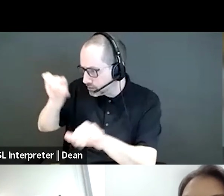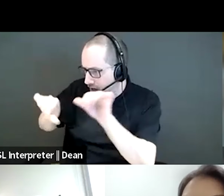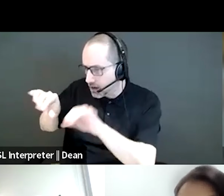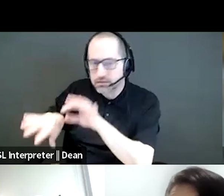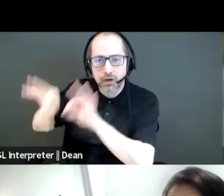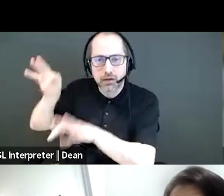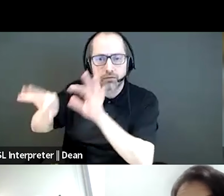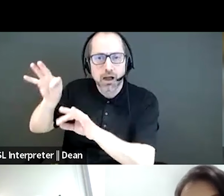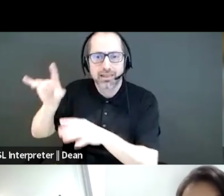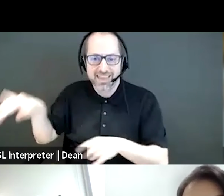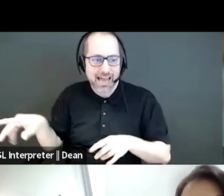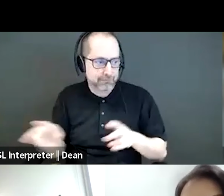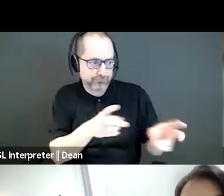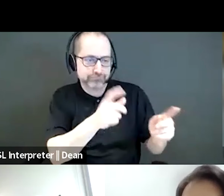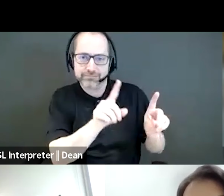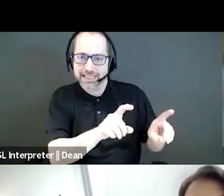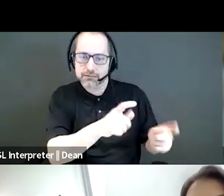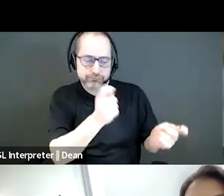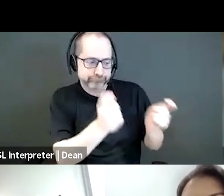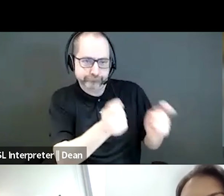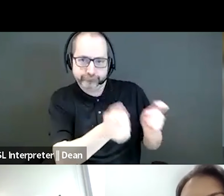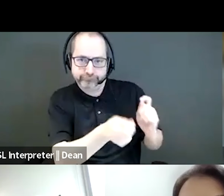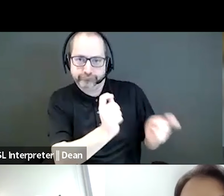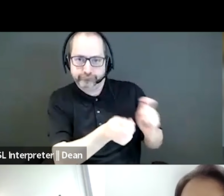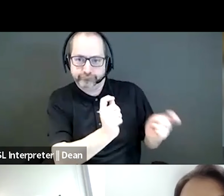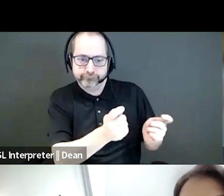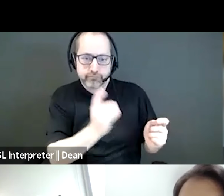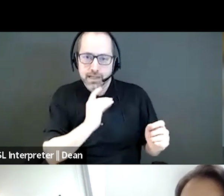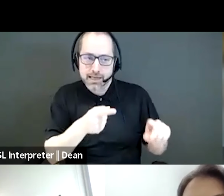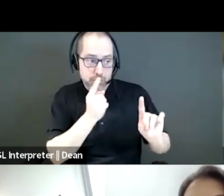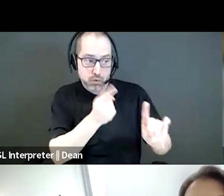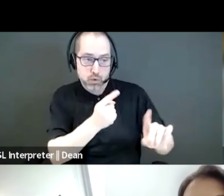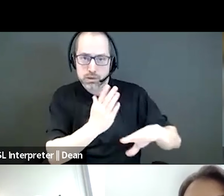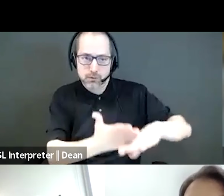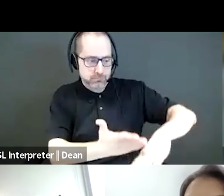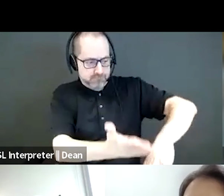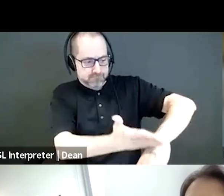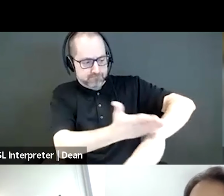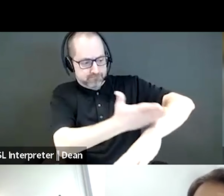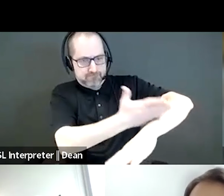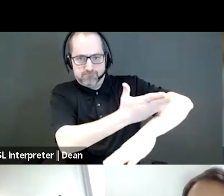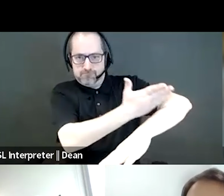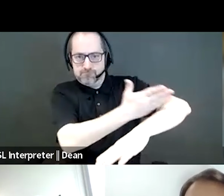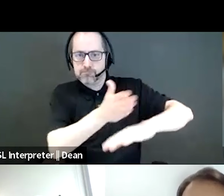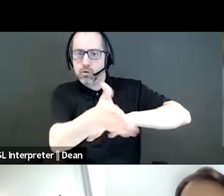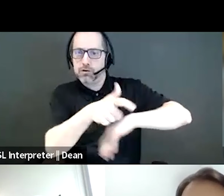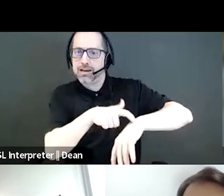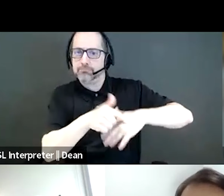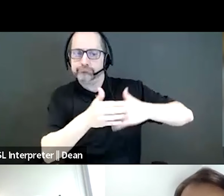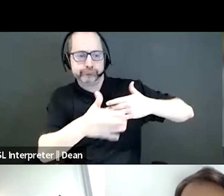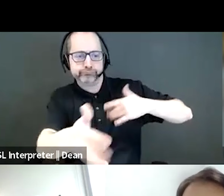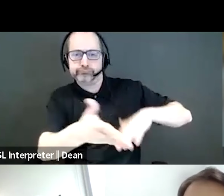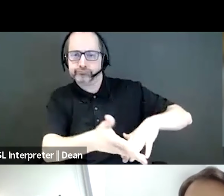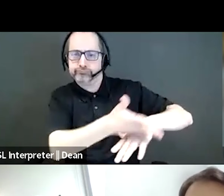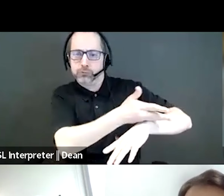embedded and are aiming to improve. I think that's what we expect as well, that to see more and more research and understand